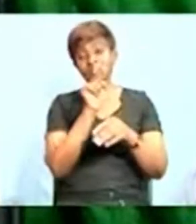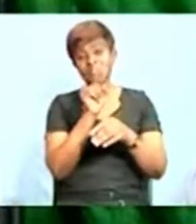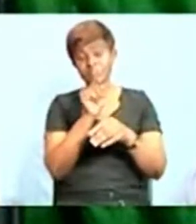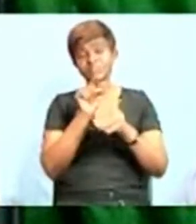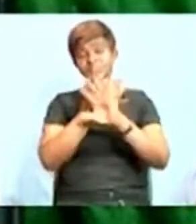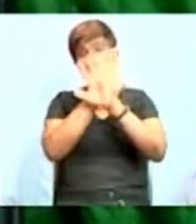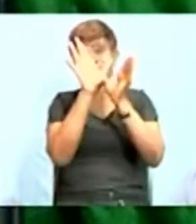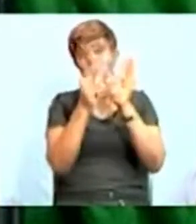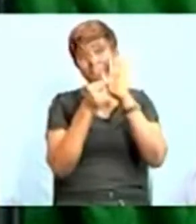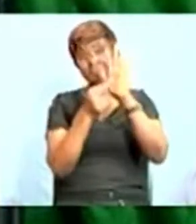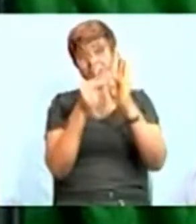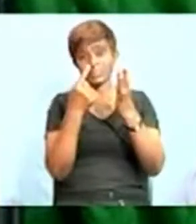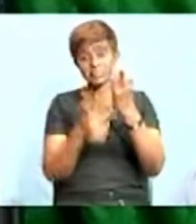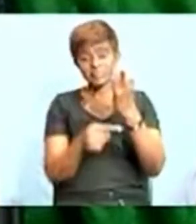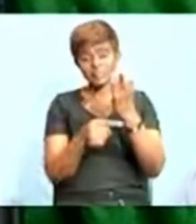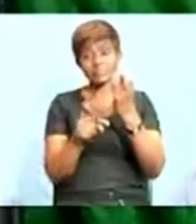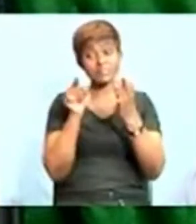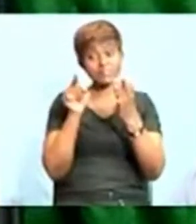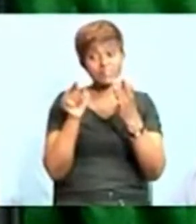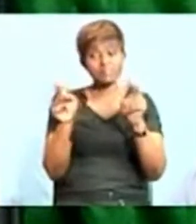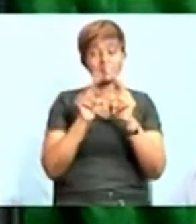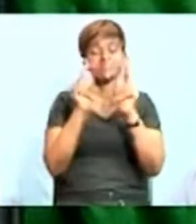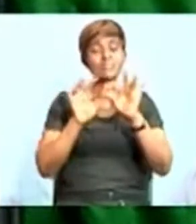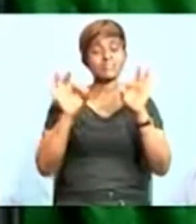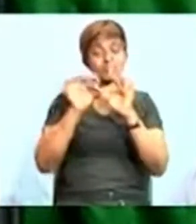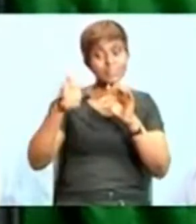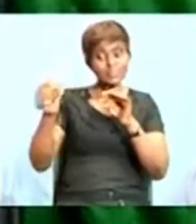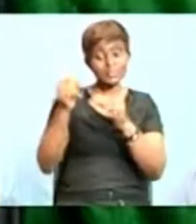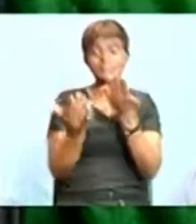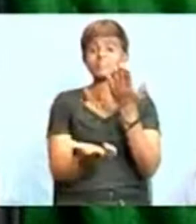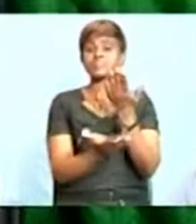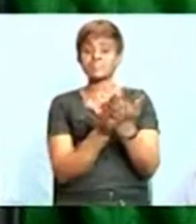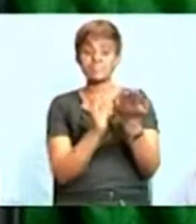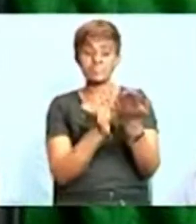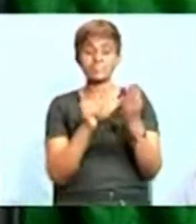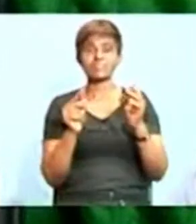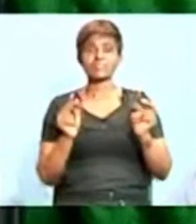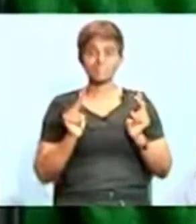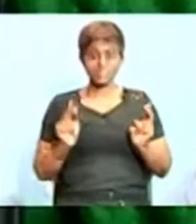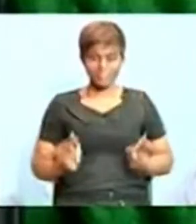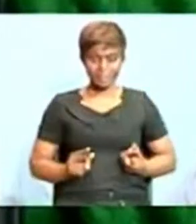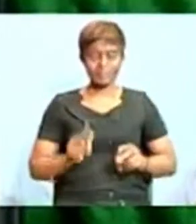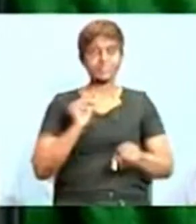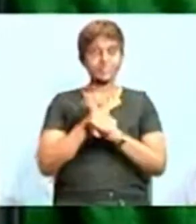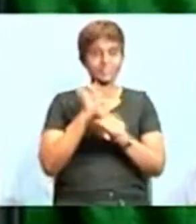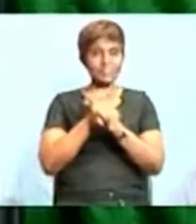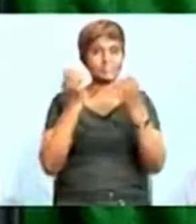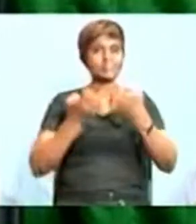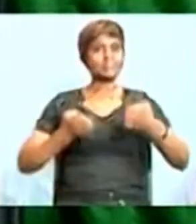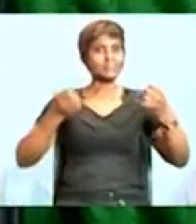clear indication of the importance that you attach to a health working environment.